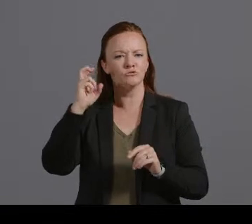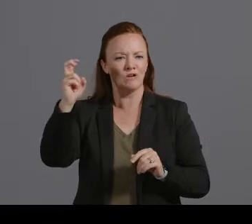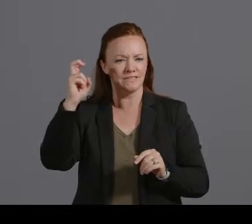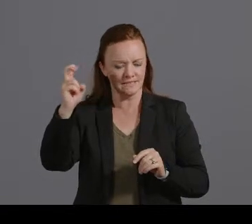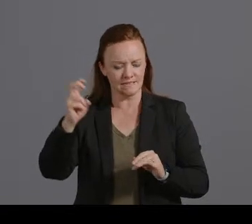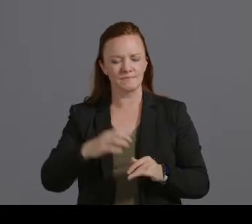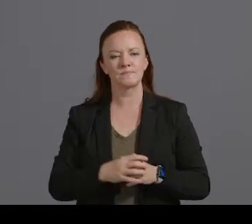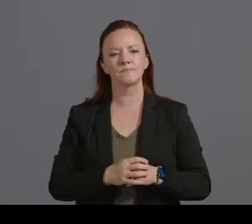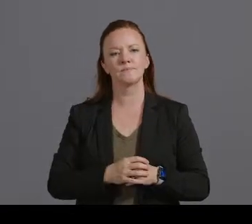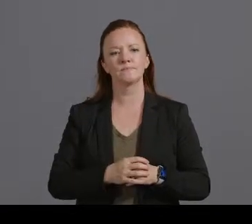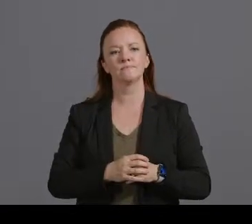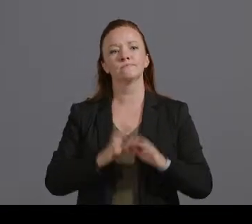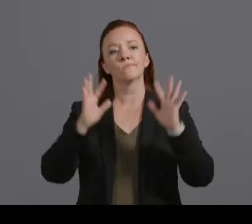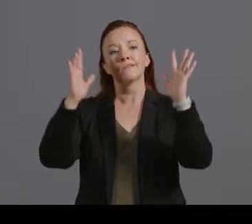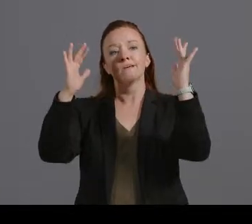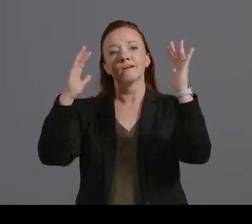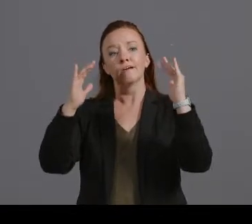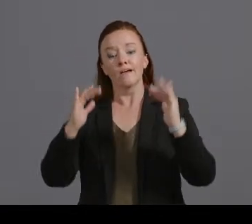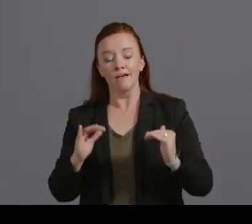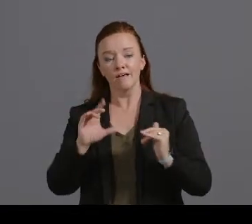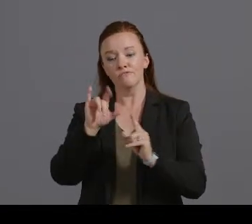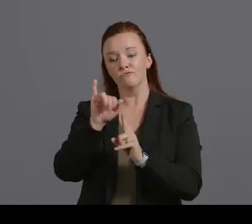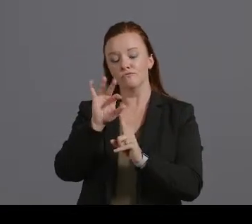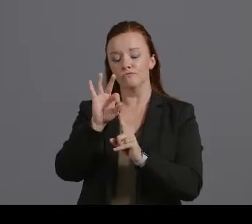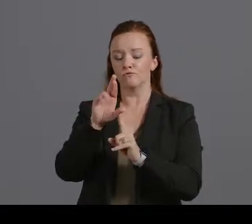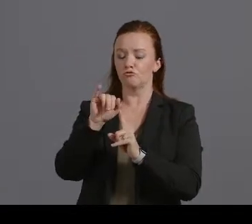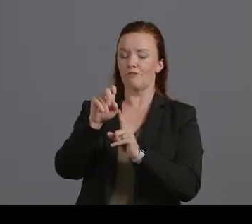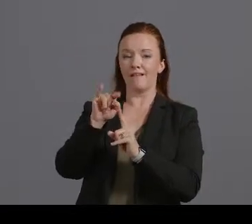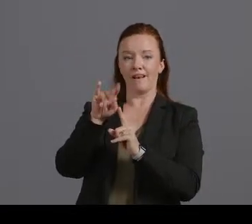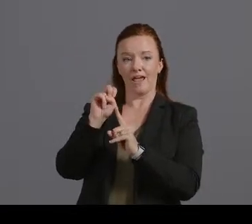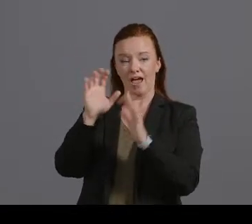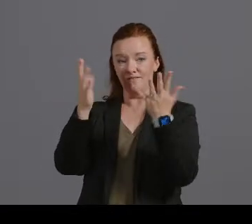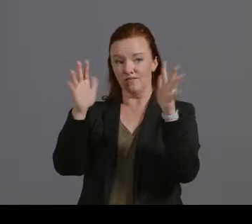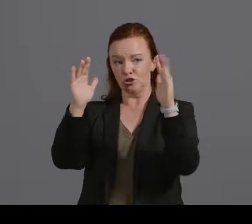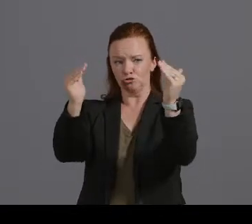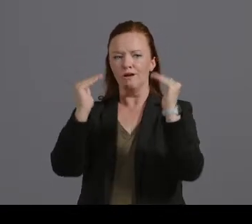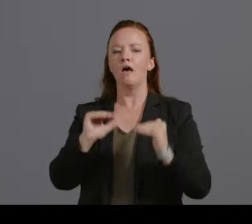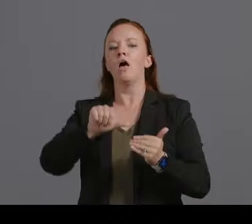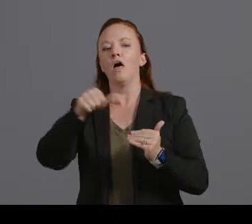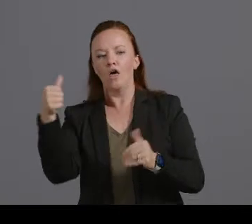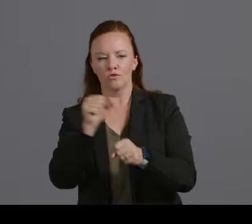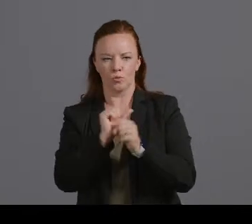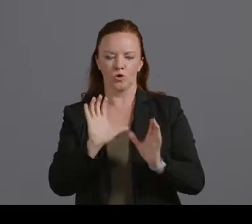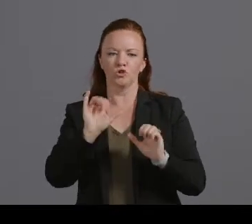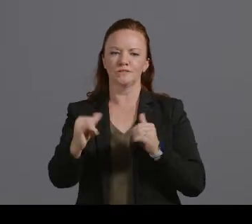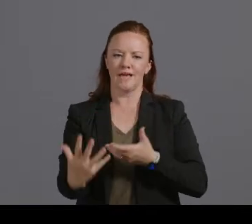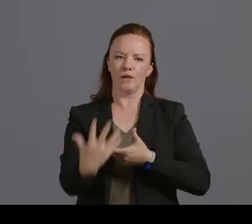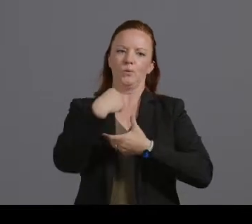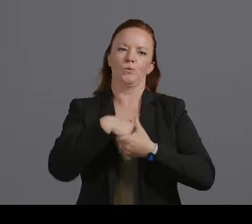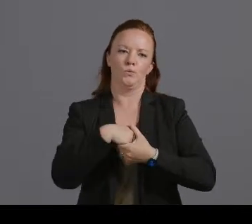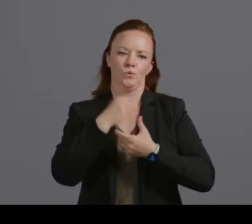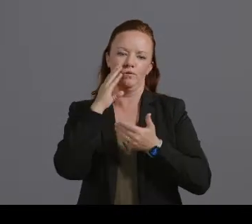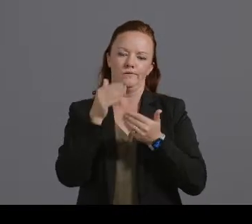frontline essential workers, there are other essential workers that can be included. These would be included in a subsequent phase